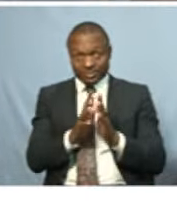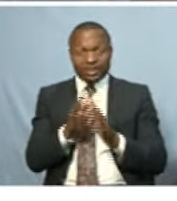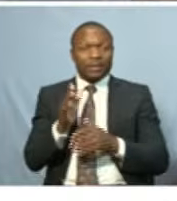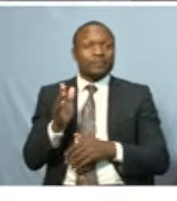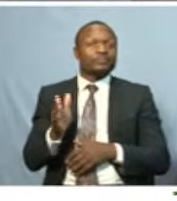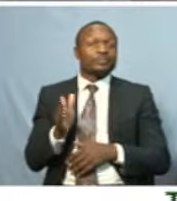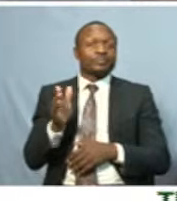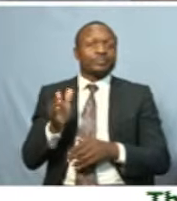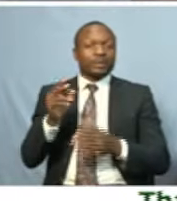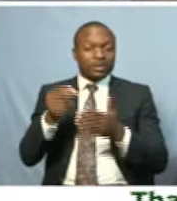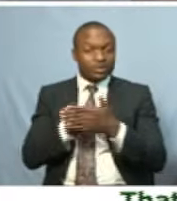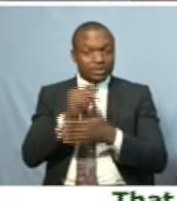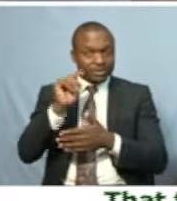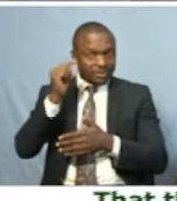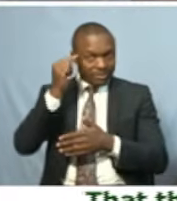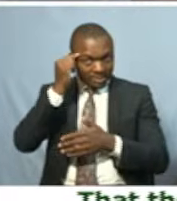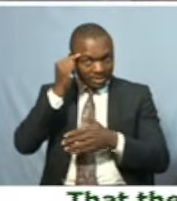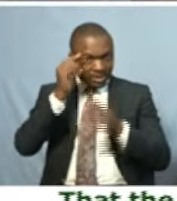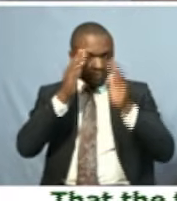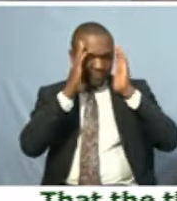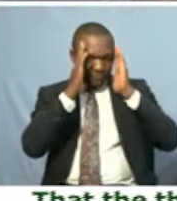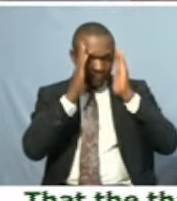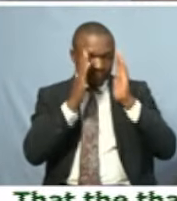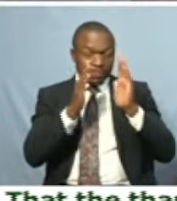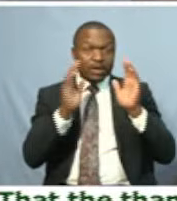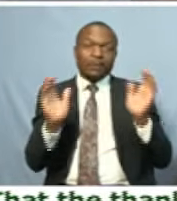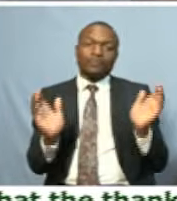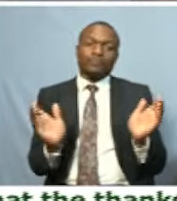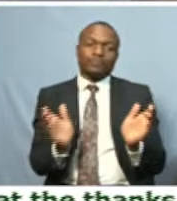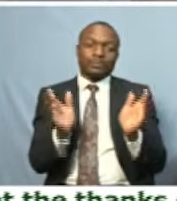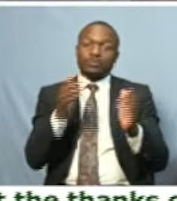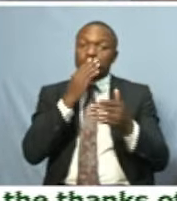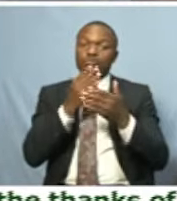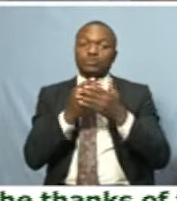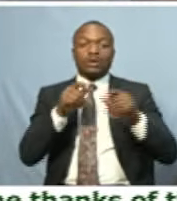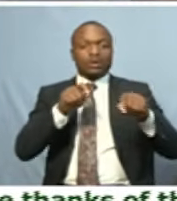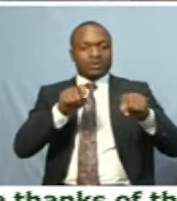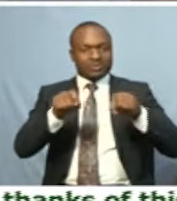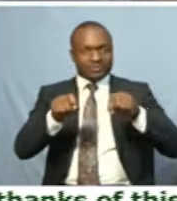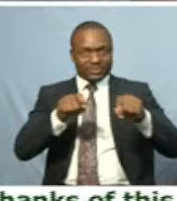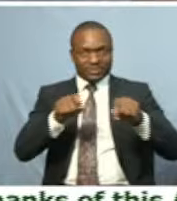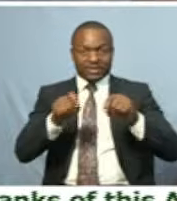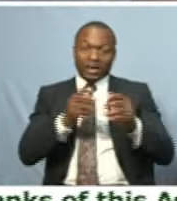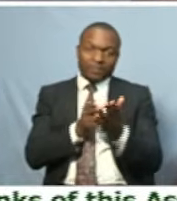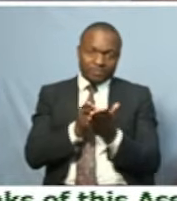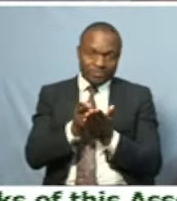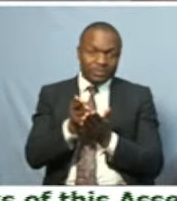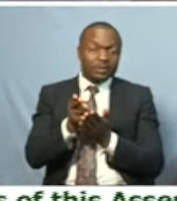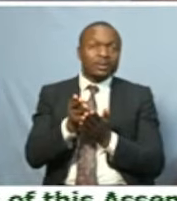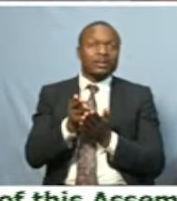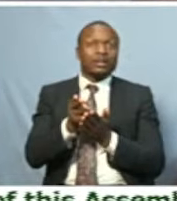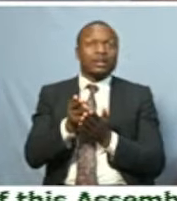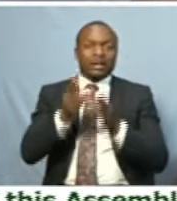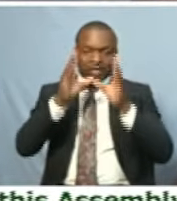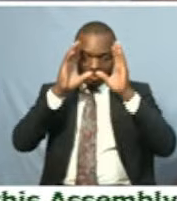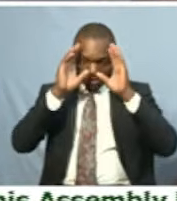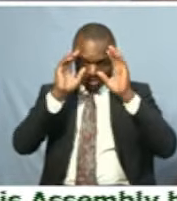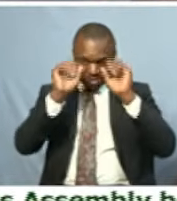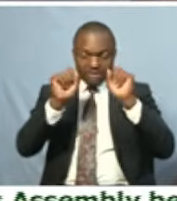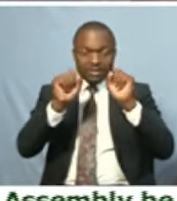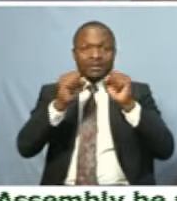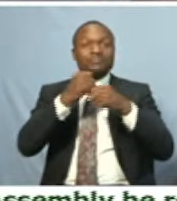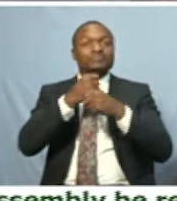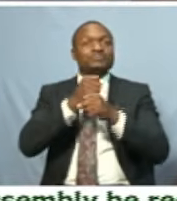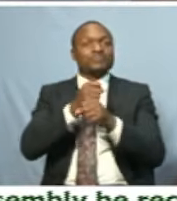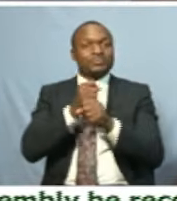UPND administration is committed to promoting good governance and integrity. The President made it